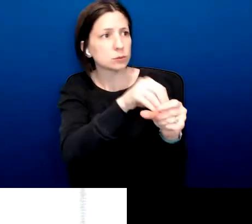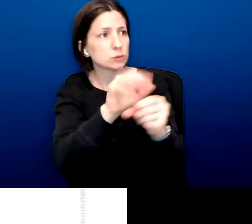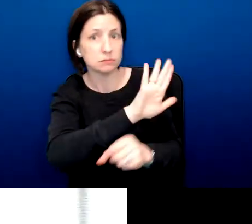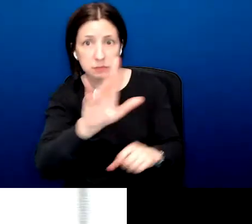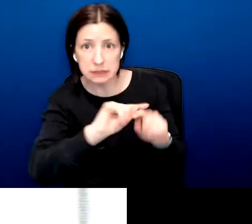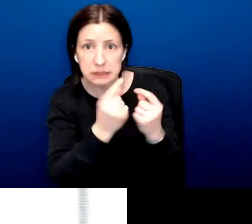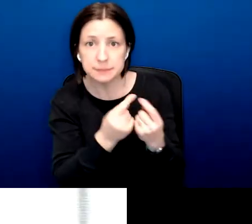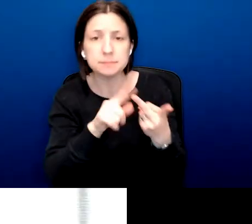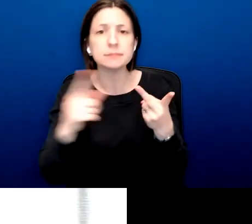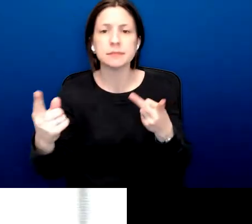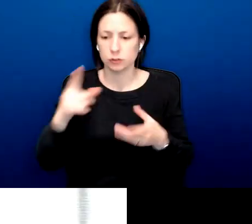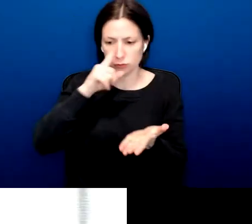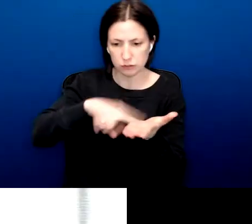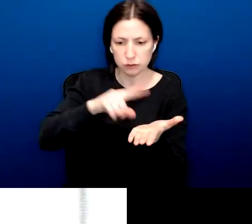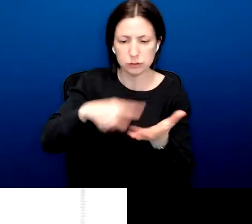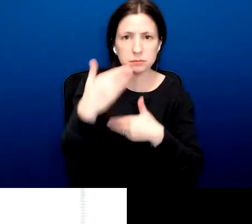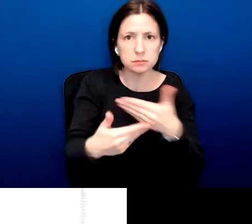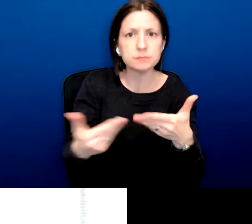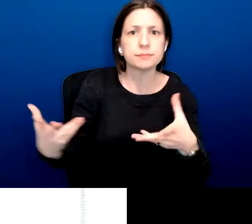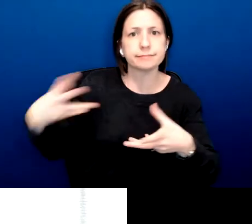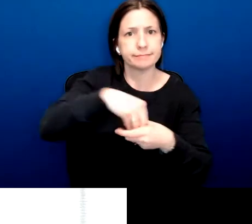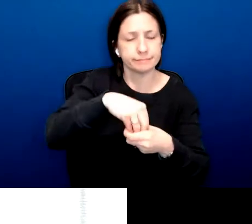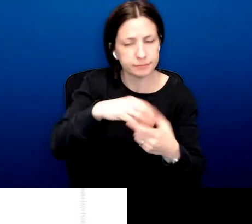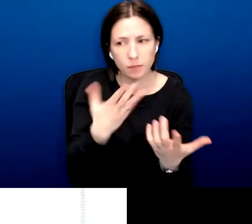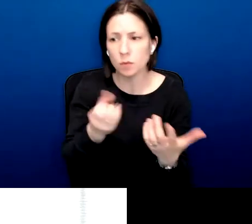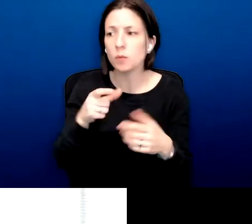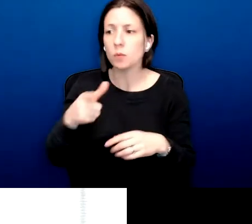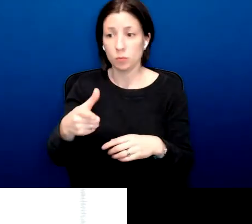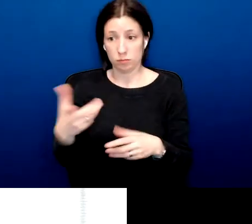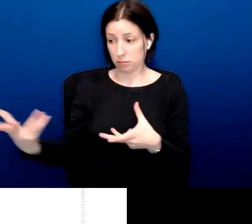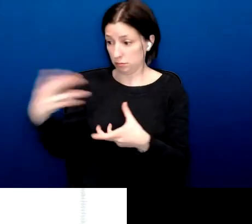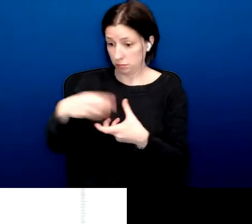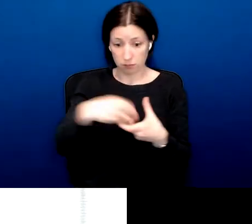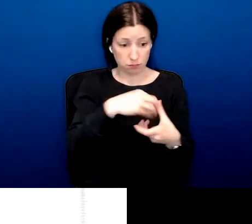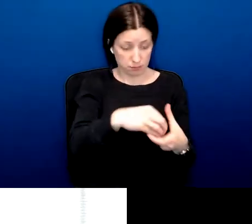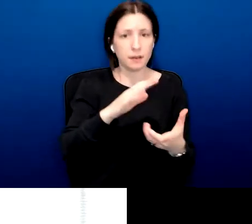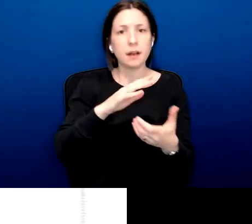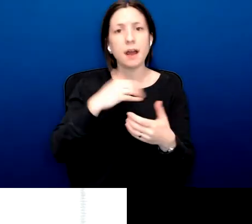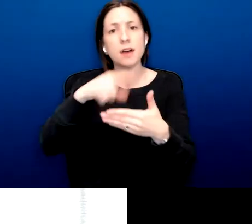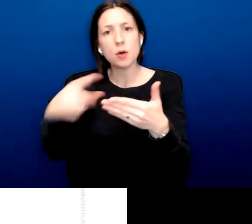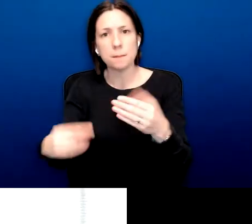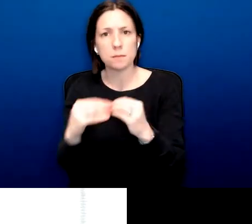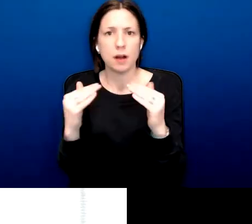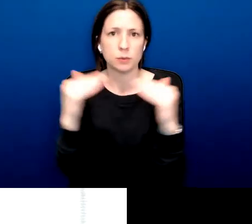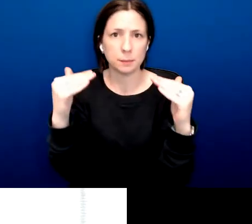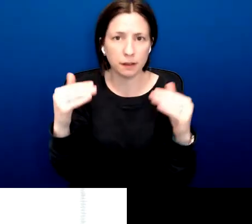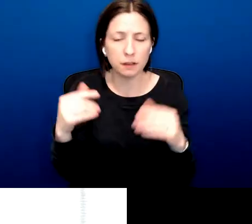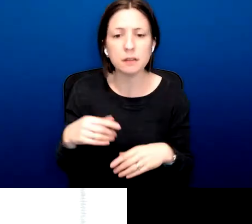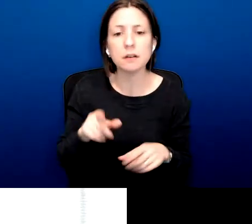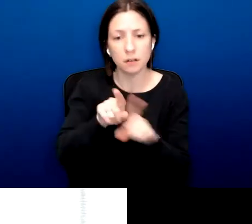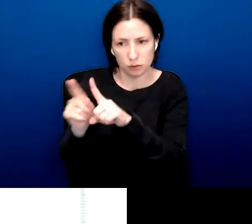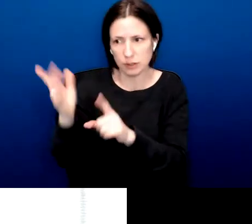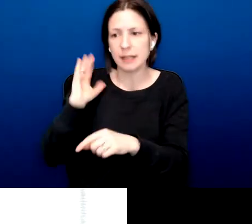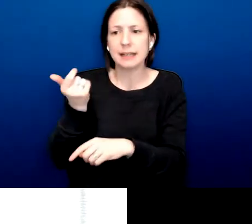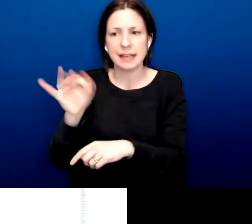when dealing with historically excluded groups, or more equitable outcomes. I think about another perspective that Anthony Walton posed back in the late